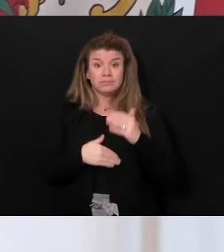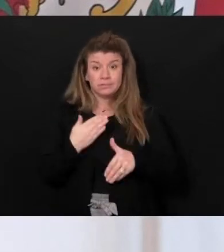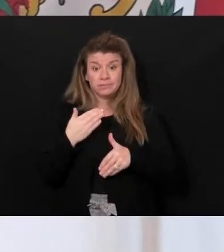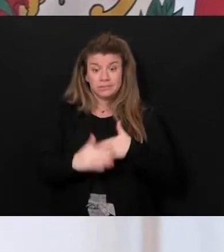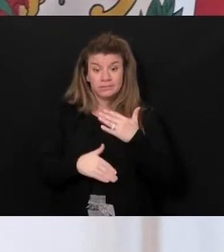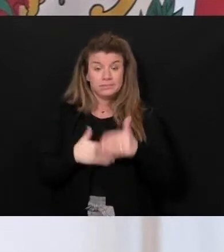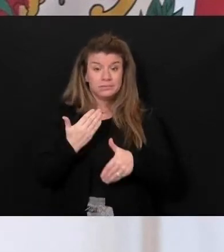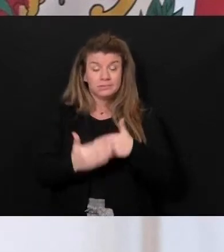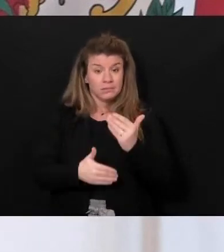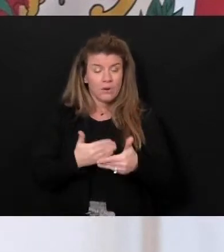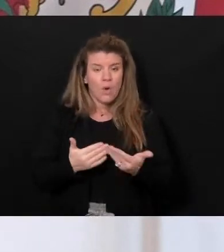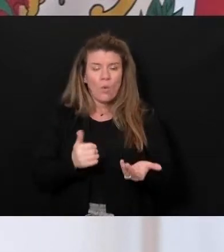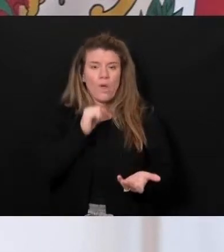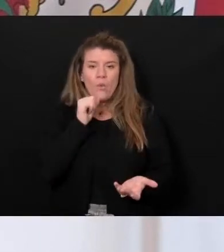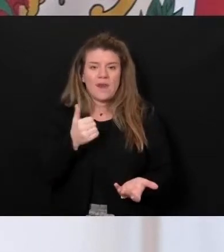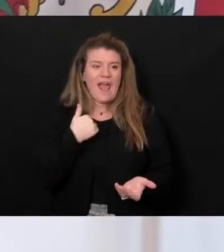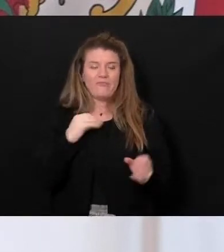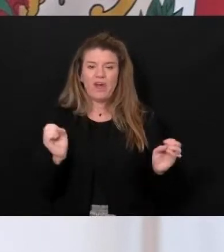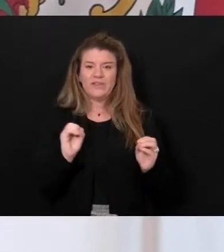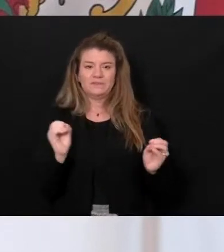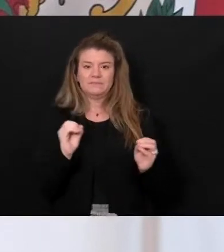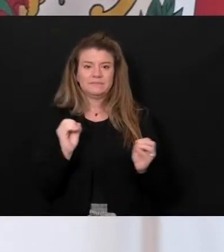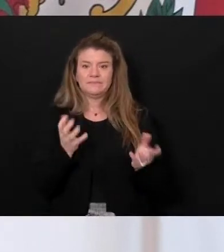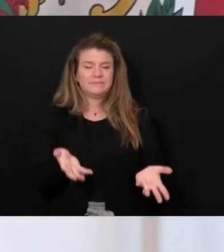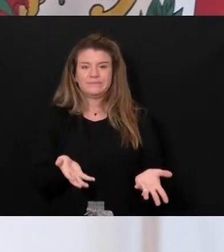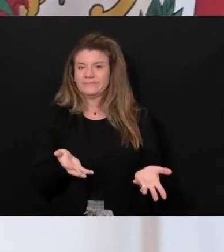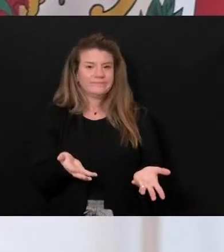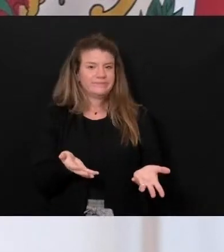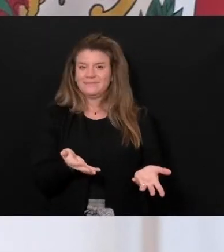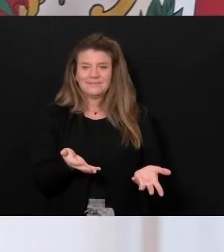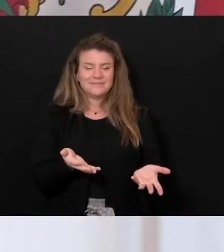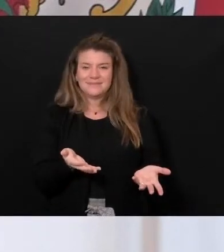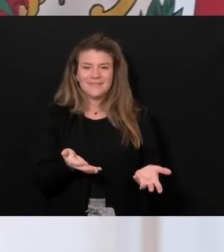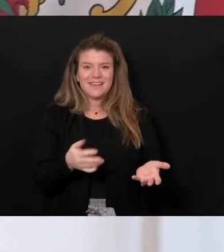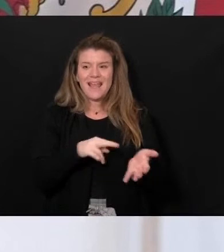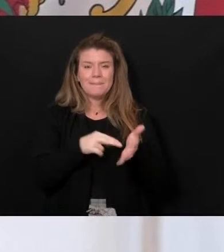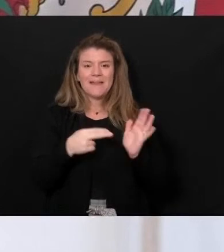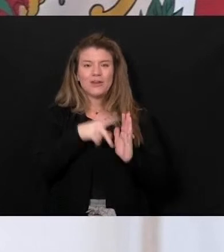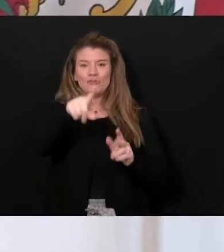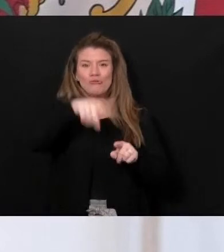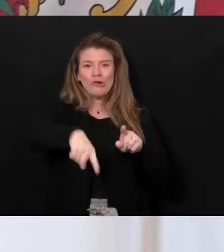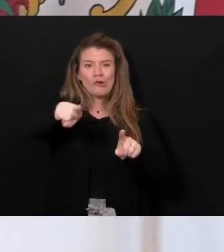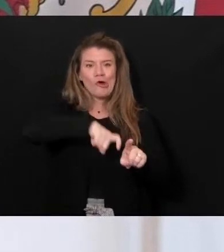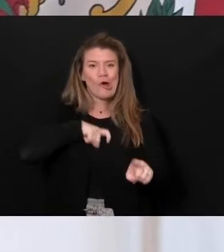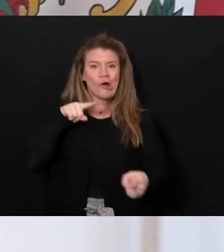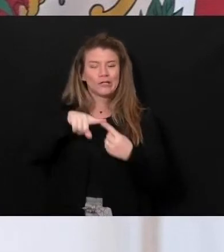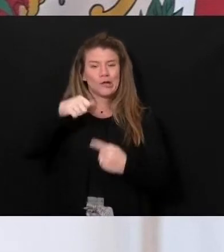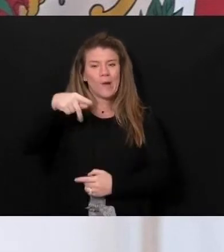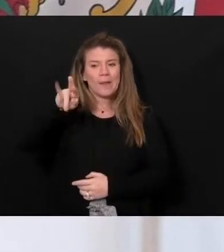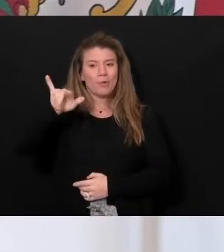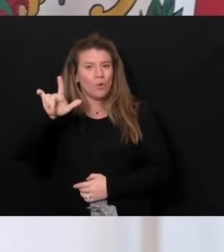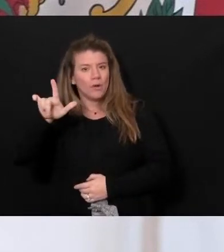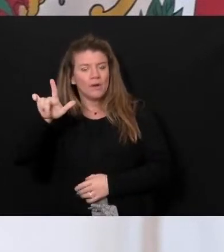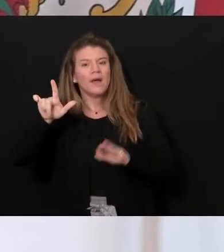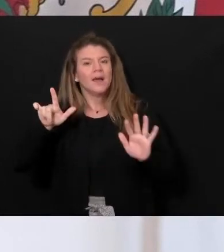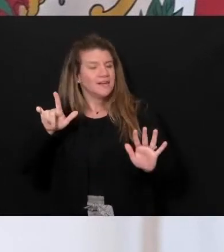would have been no point in even beginning to call until April. You know, so we have been